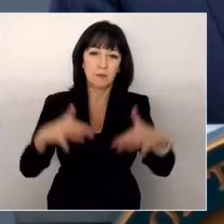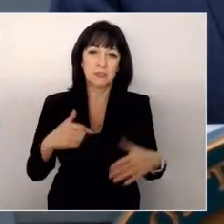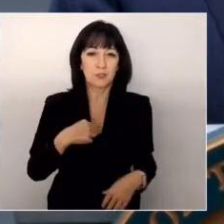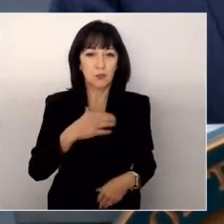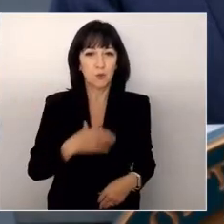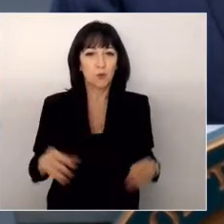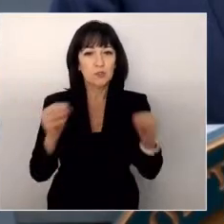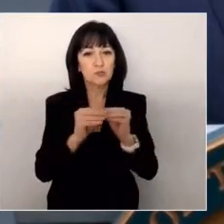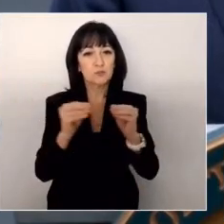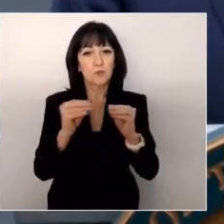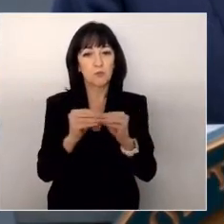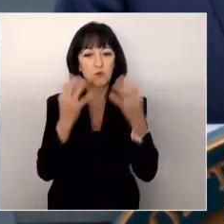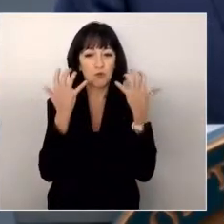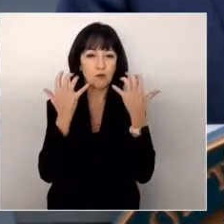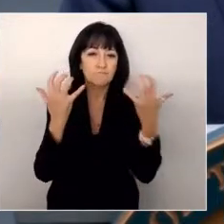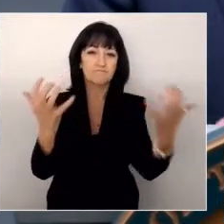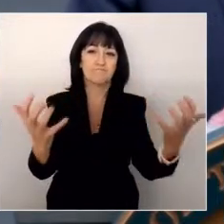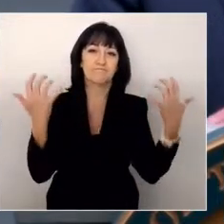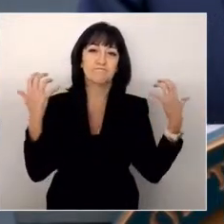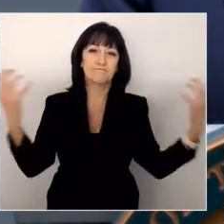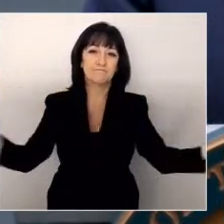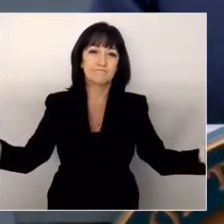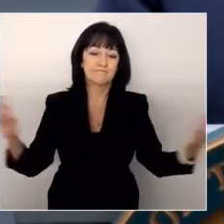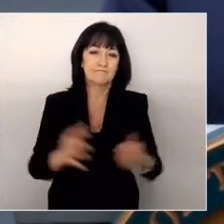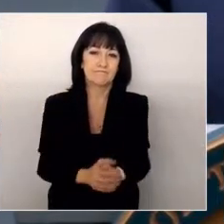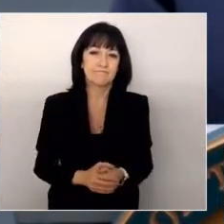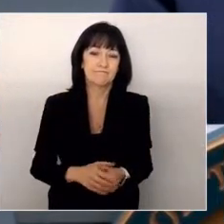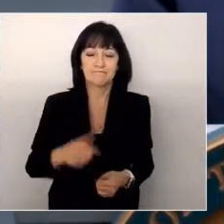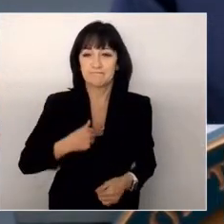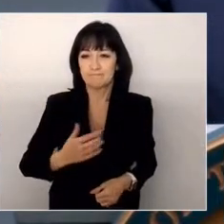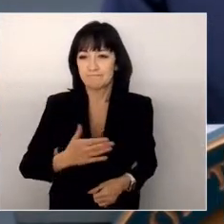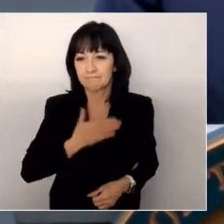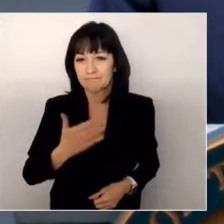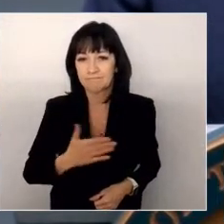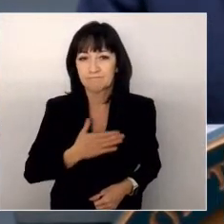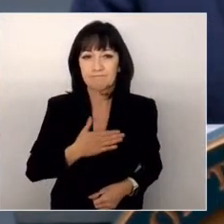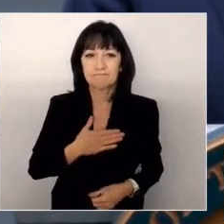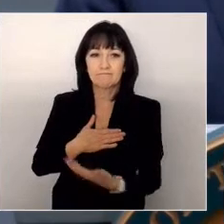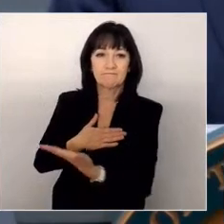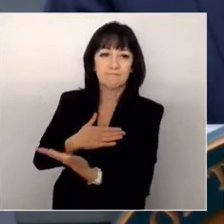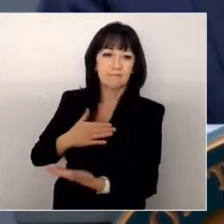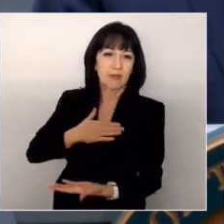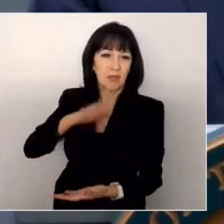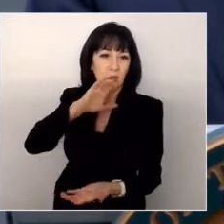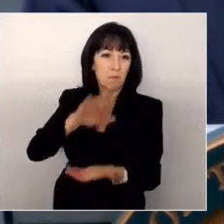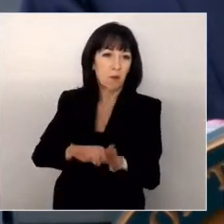with us. I'm delighted to have my wife, Tracy. Thank you for inviting her in.